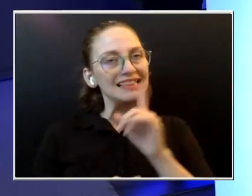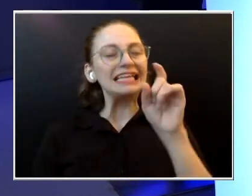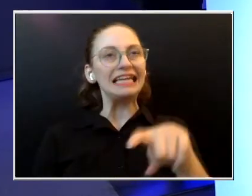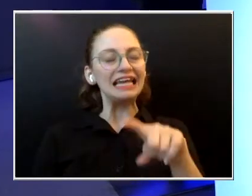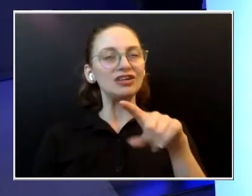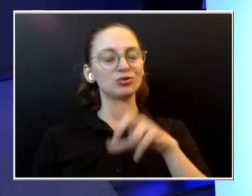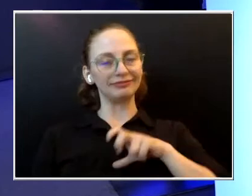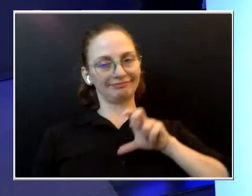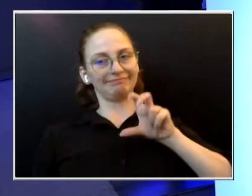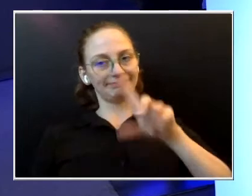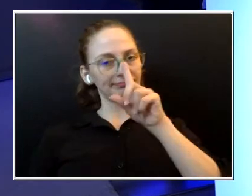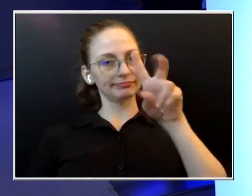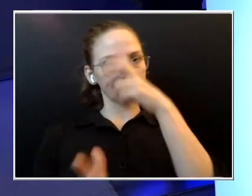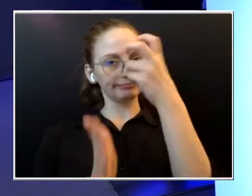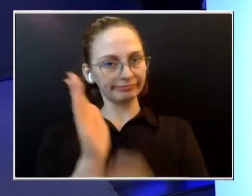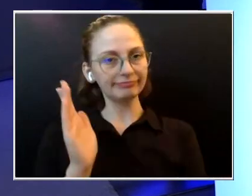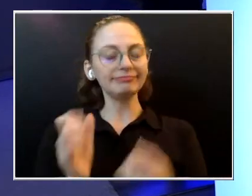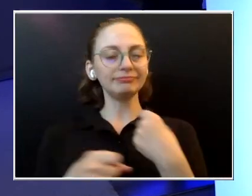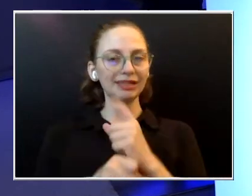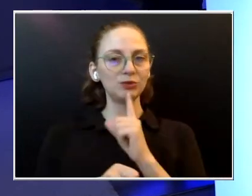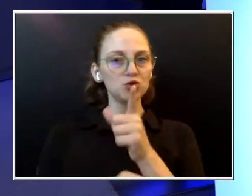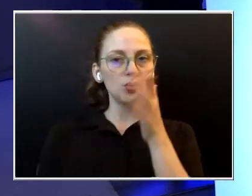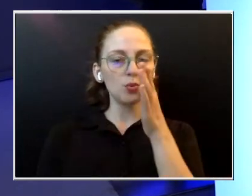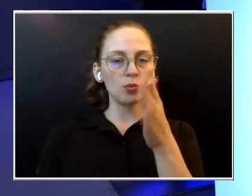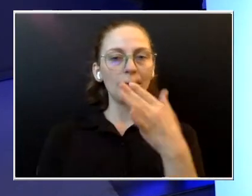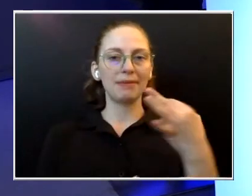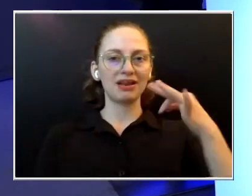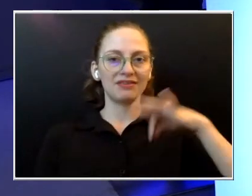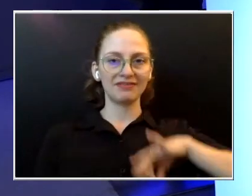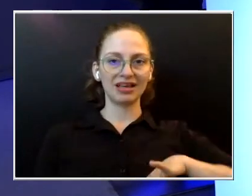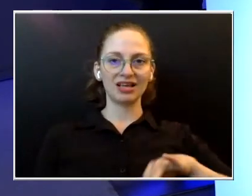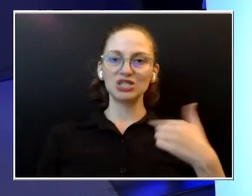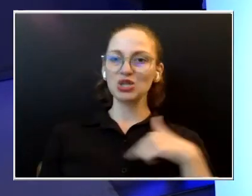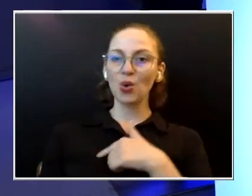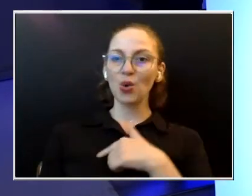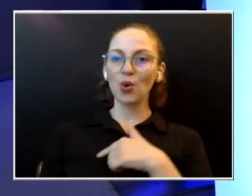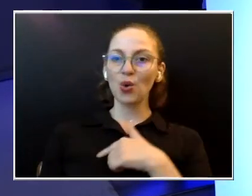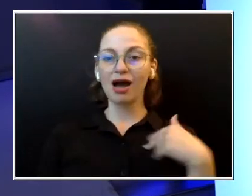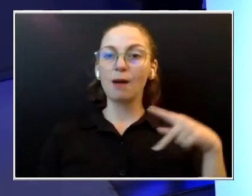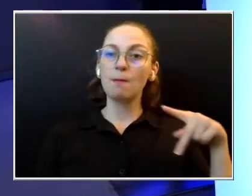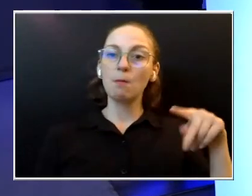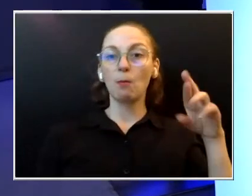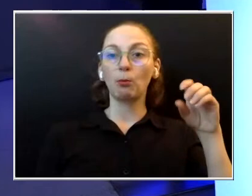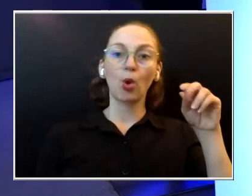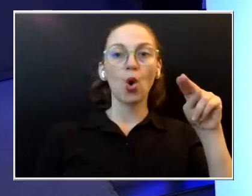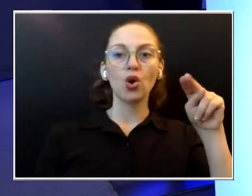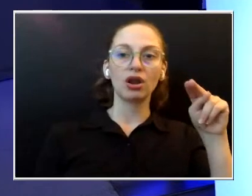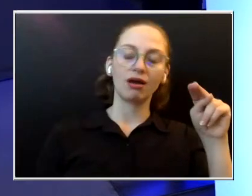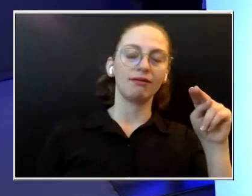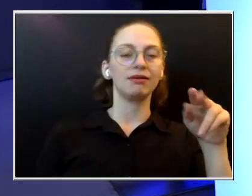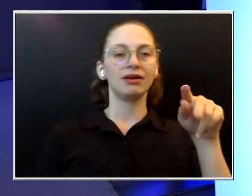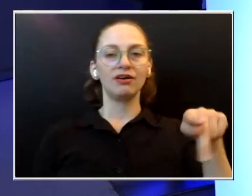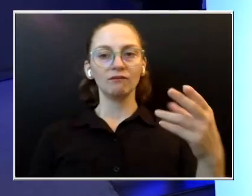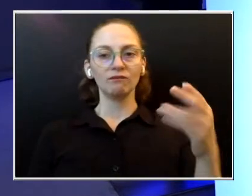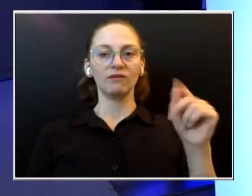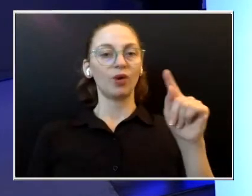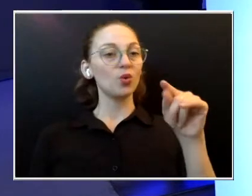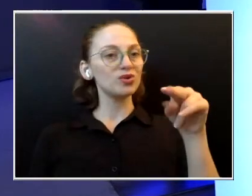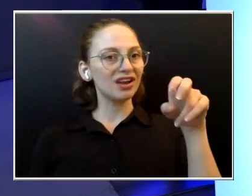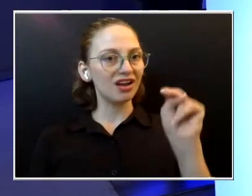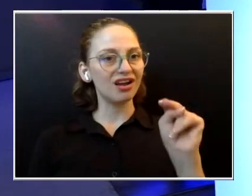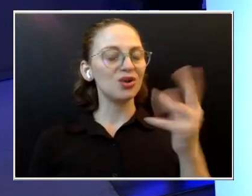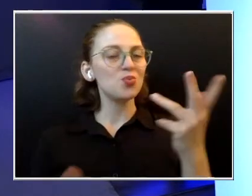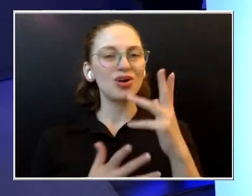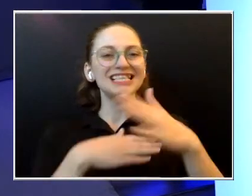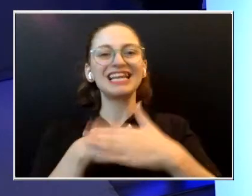we got photons. What's going to be the neutron, or Newton? Or what's going to be the next new cool thing here? Where are we headed? So I